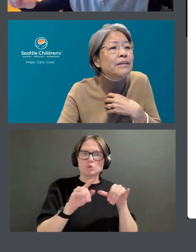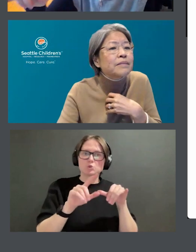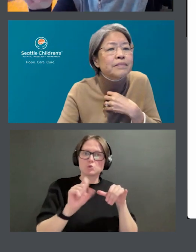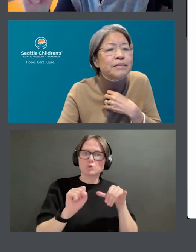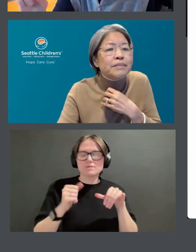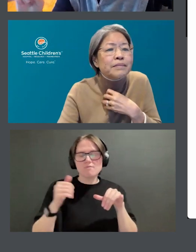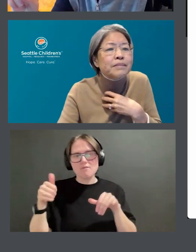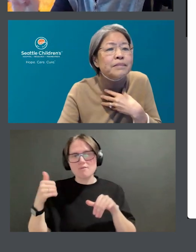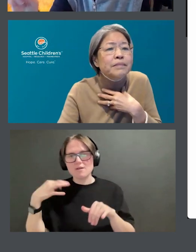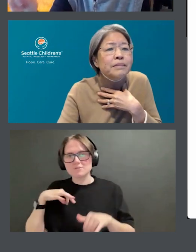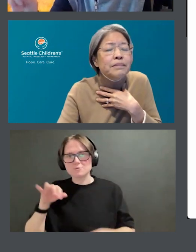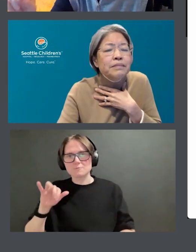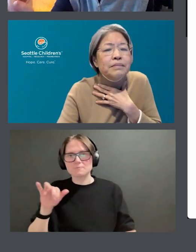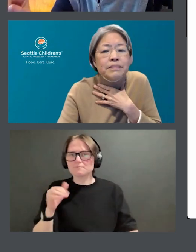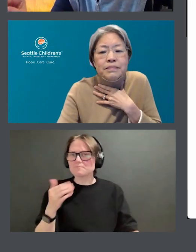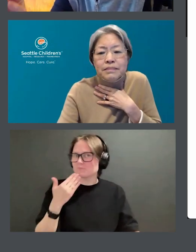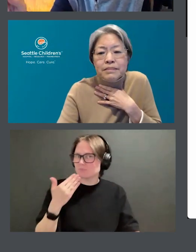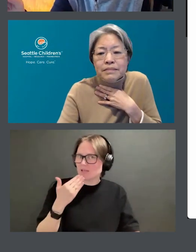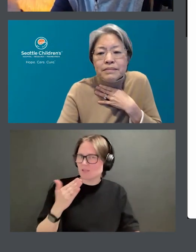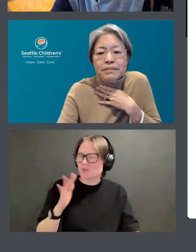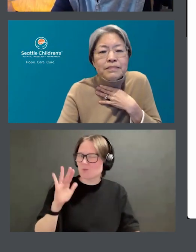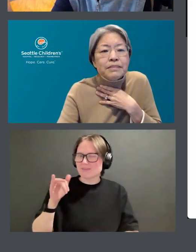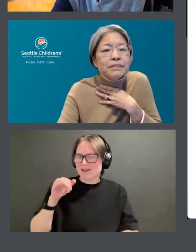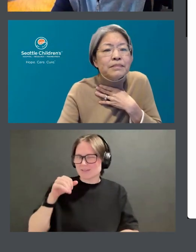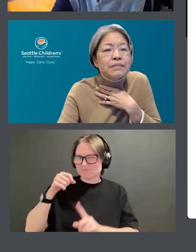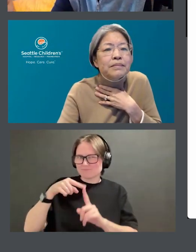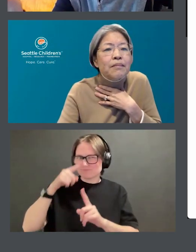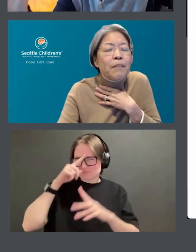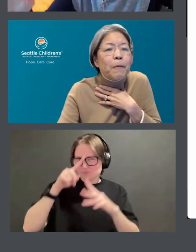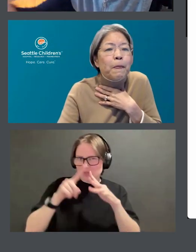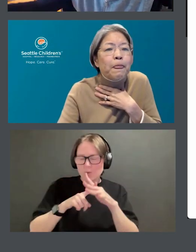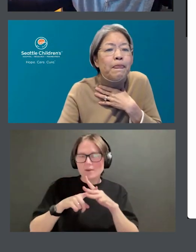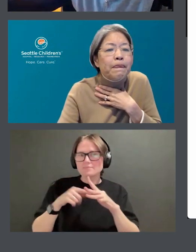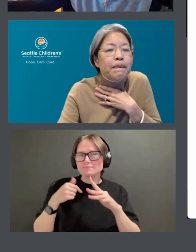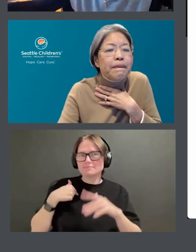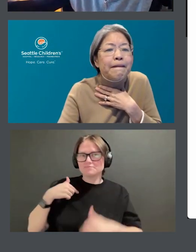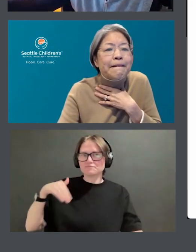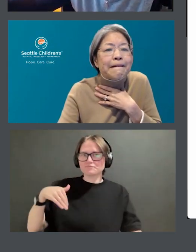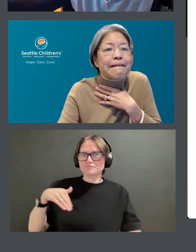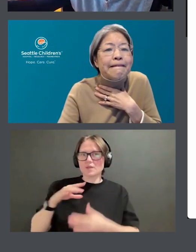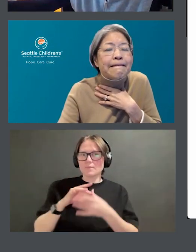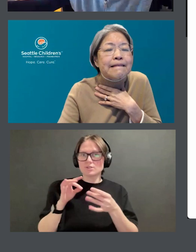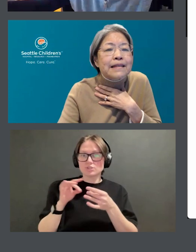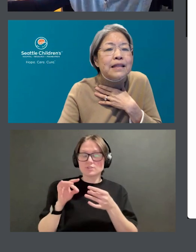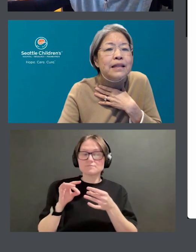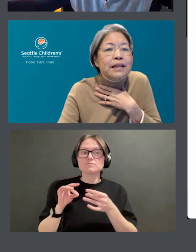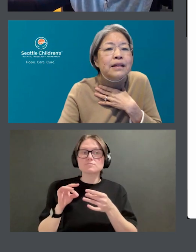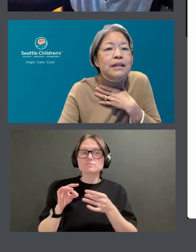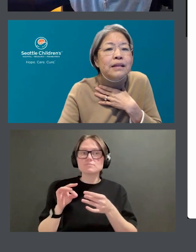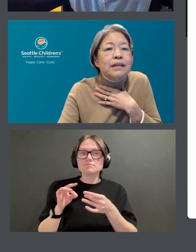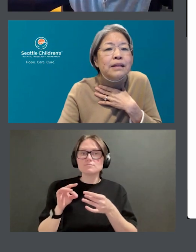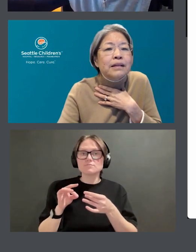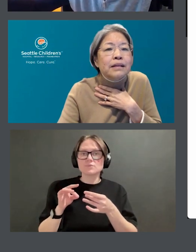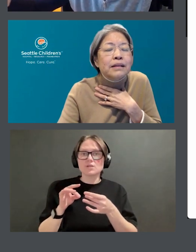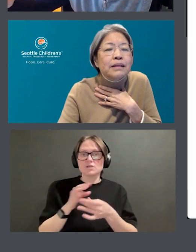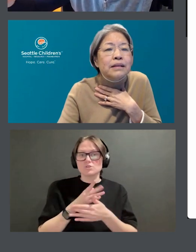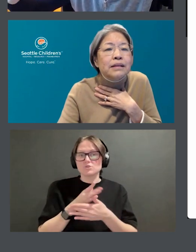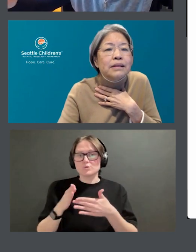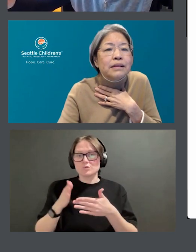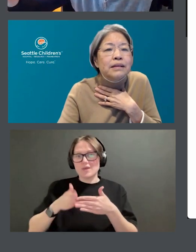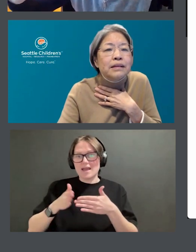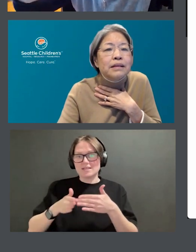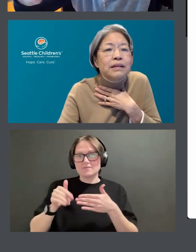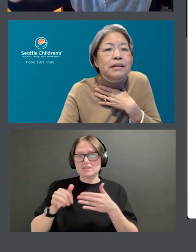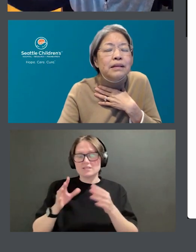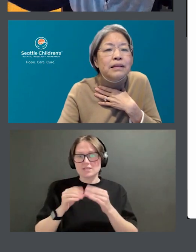And let me just, that triggered a thought, and I failed to mention it when towards the end of this session, when I talked